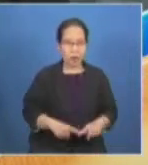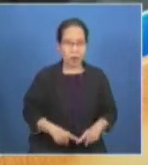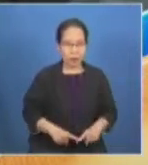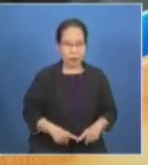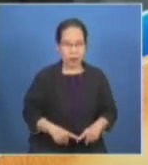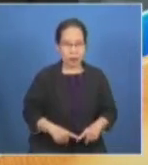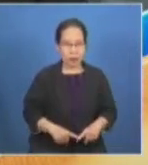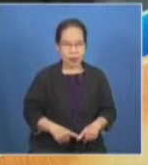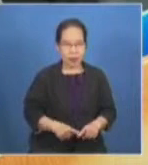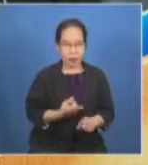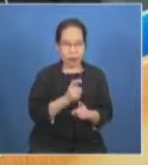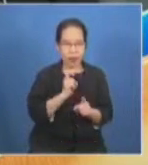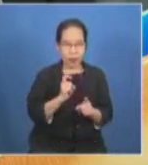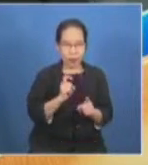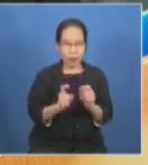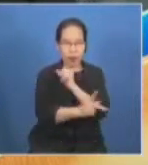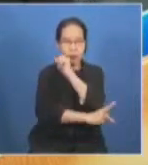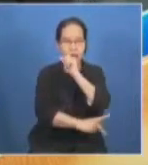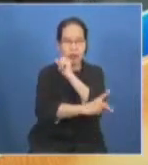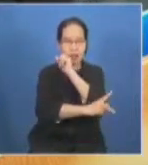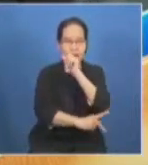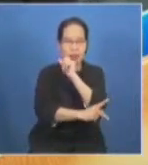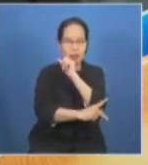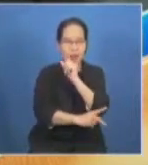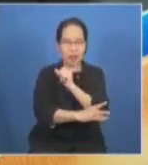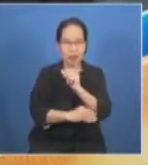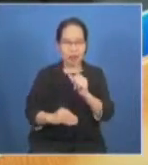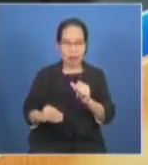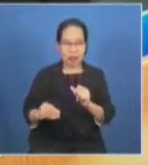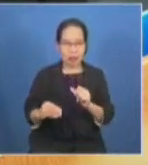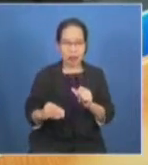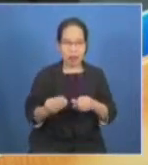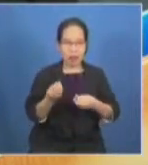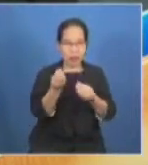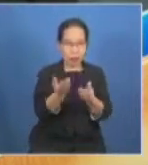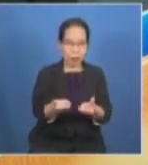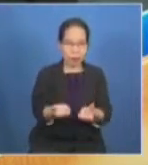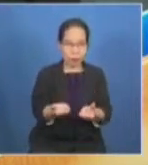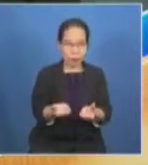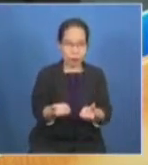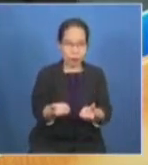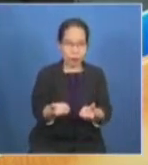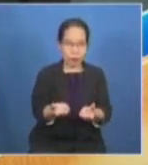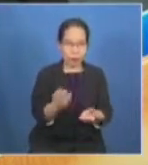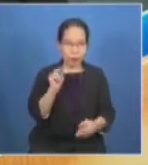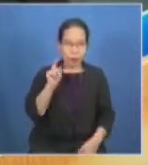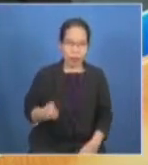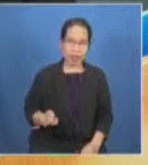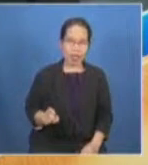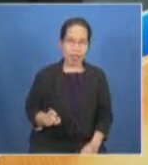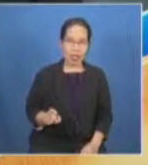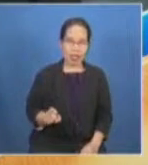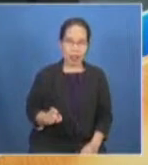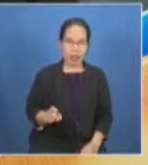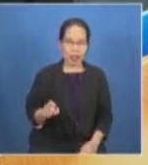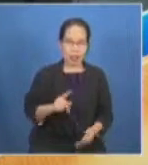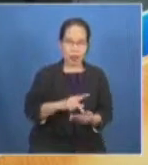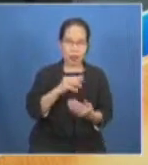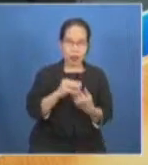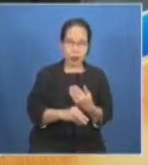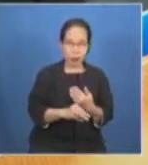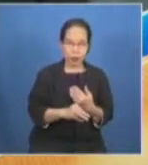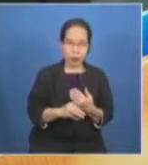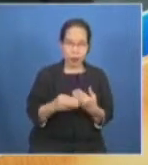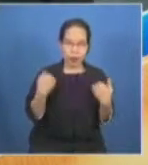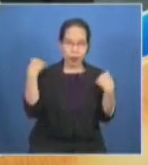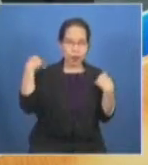It depends on what will come from the provincial government that will be distributed to those who are in need. Do